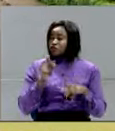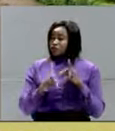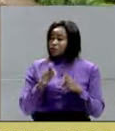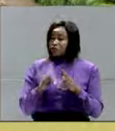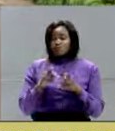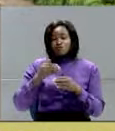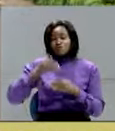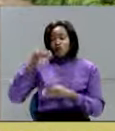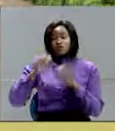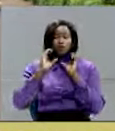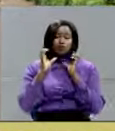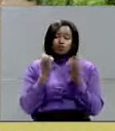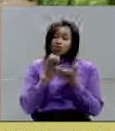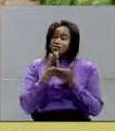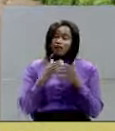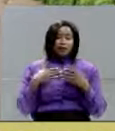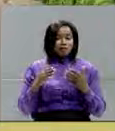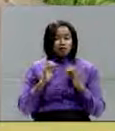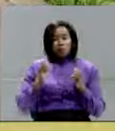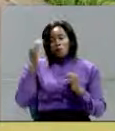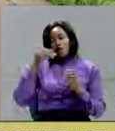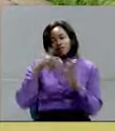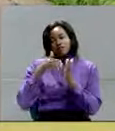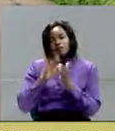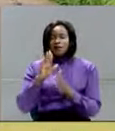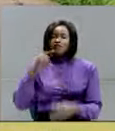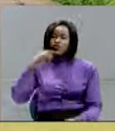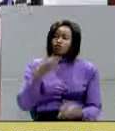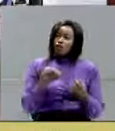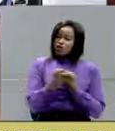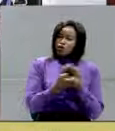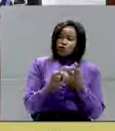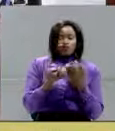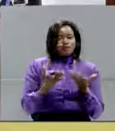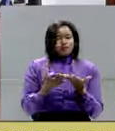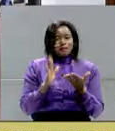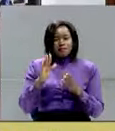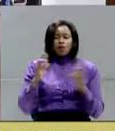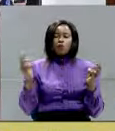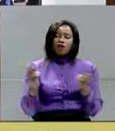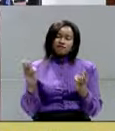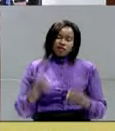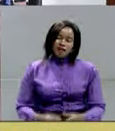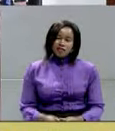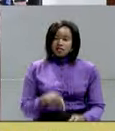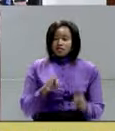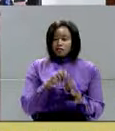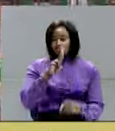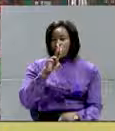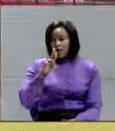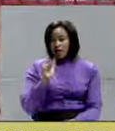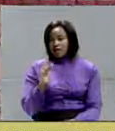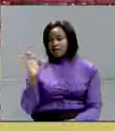border community as an impediment to their socio-economic well-being, says Edmund Utebemberwa, a Uganda Revenue Authority